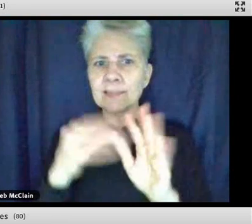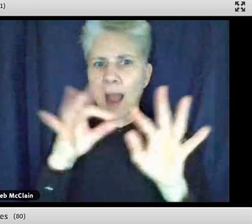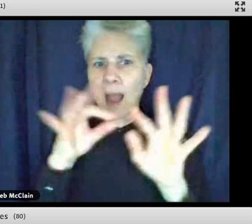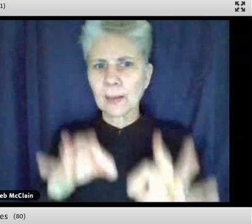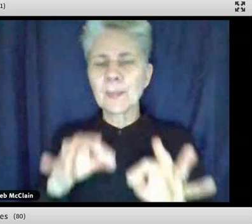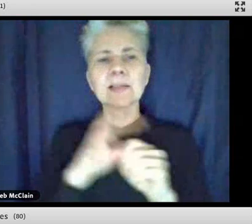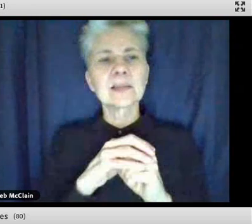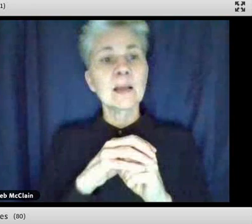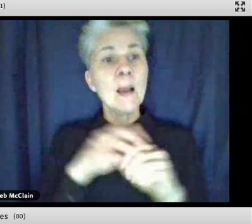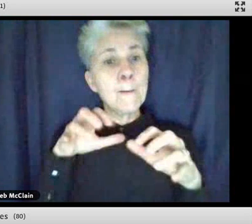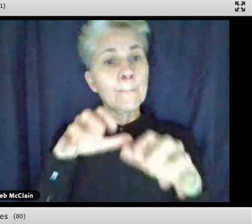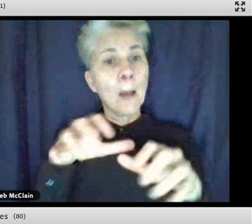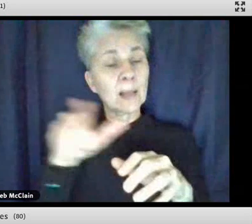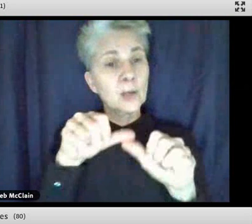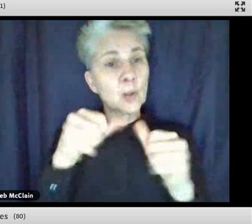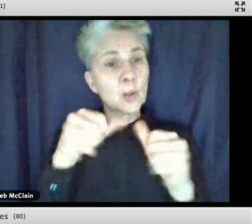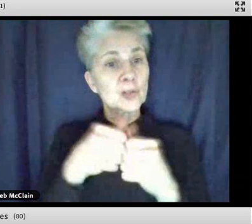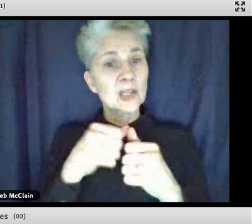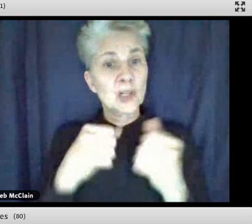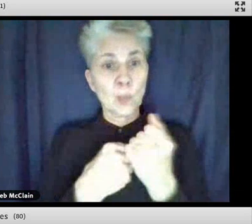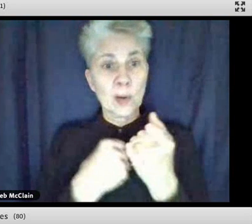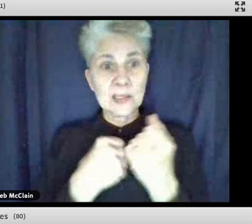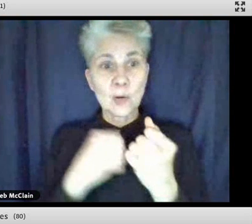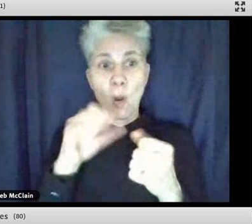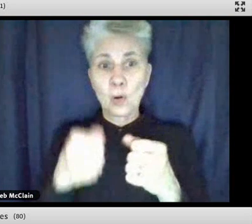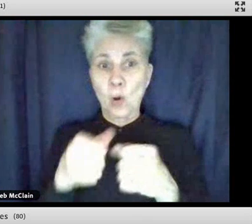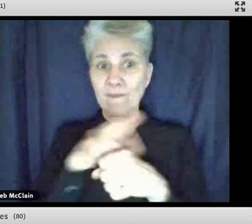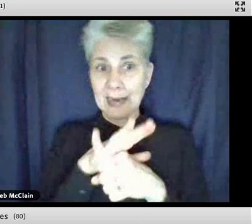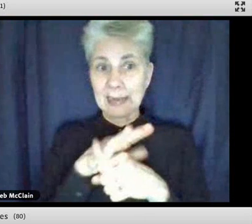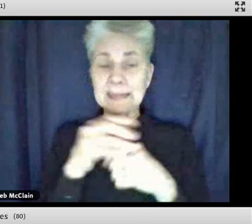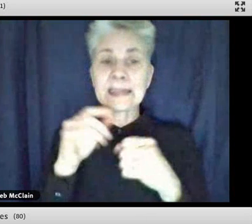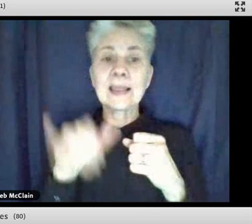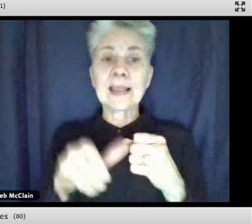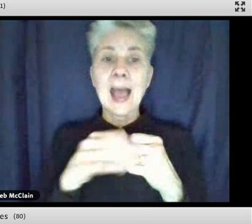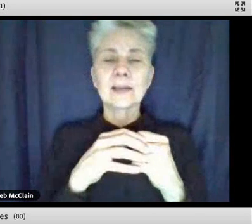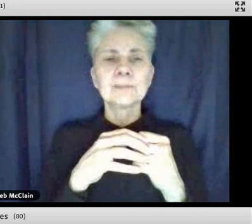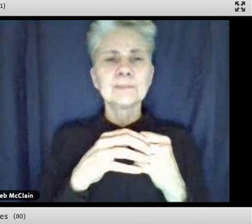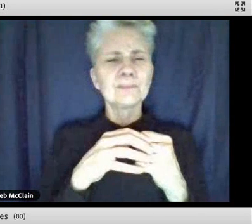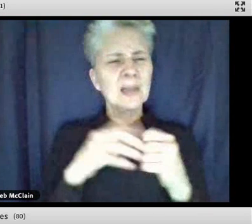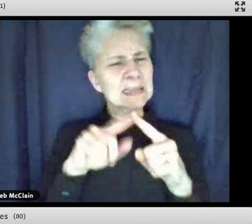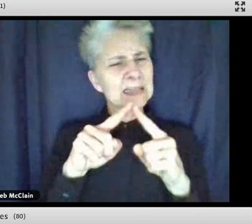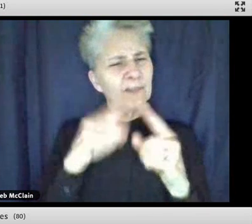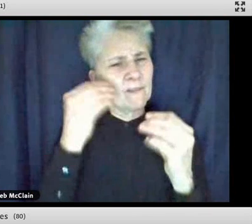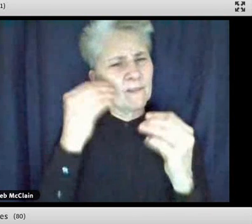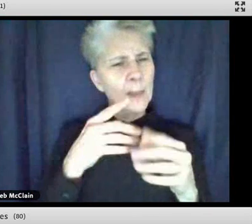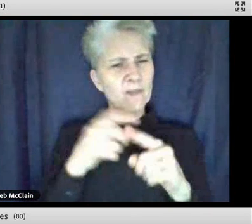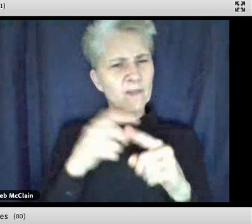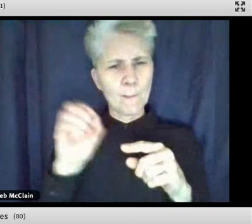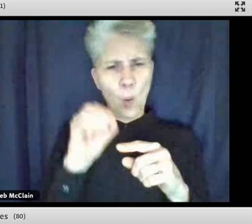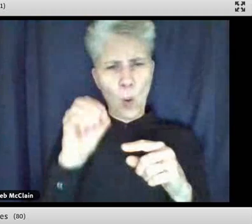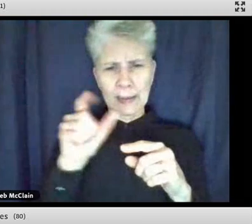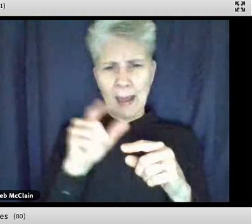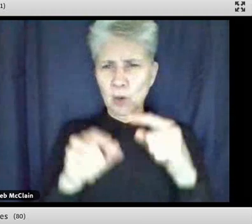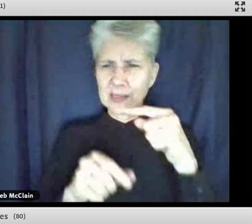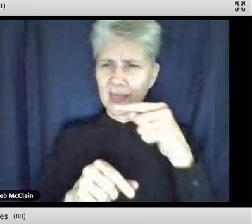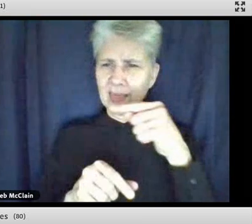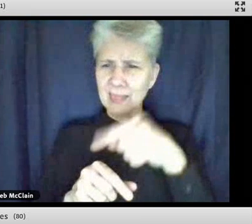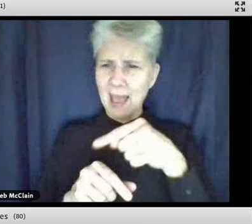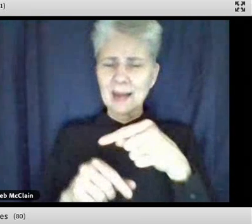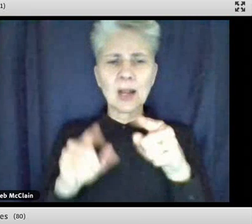Library Association resources on COVID-19. This information for Oregon libraries and this one